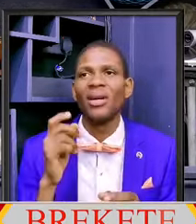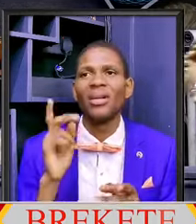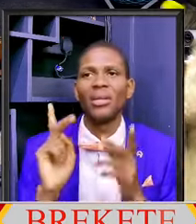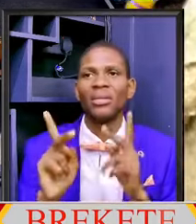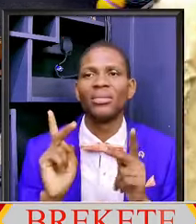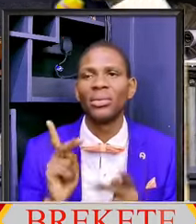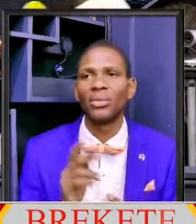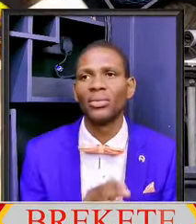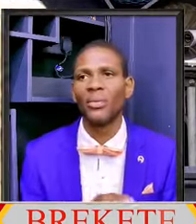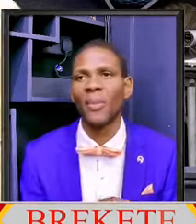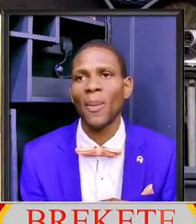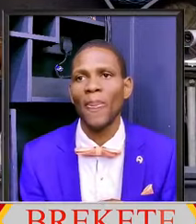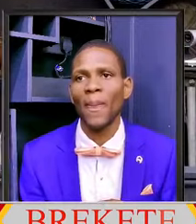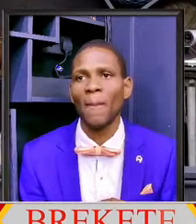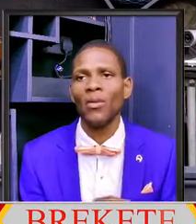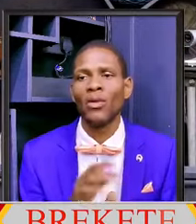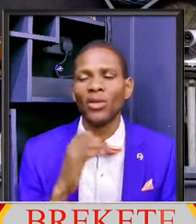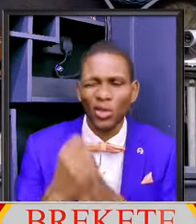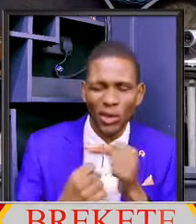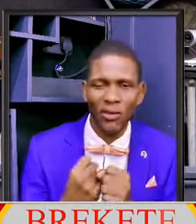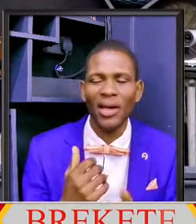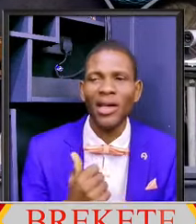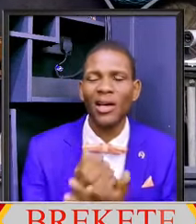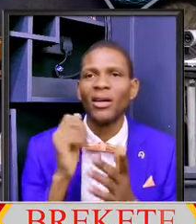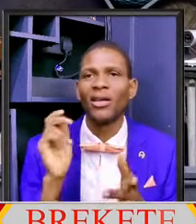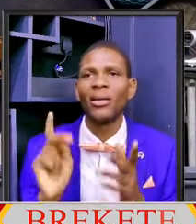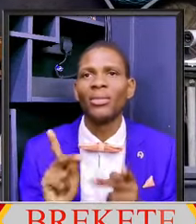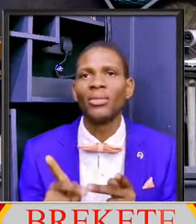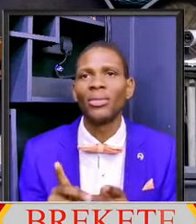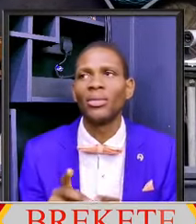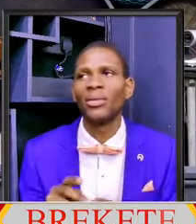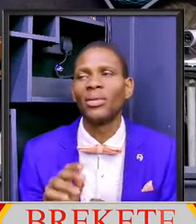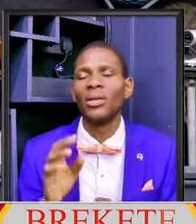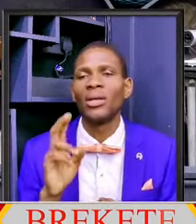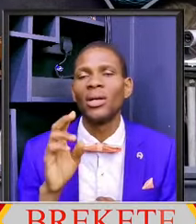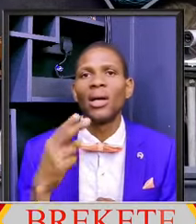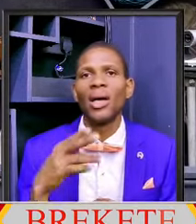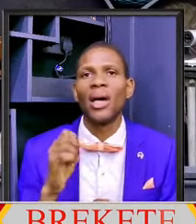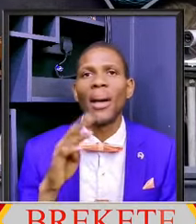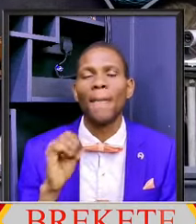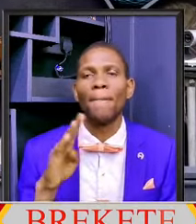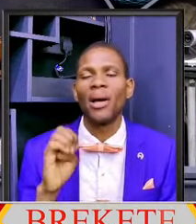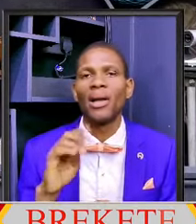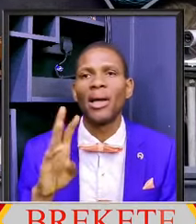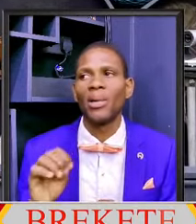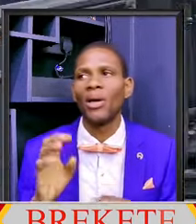Suffer head people bag. Suffer head people ecolac. Una hembe lembe.